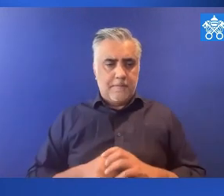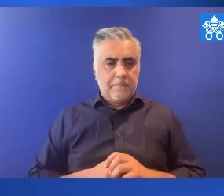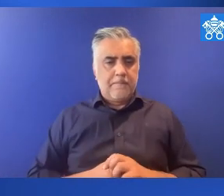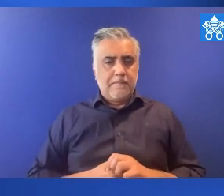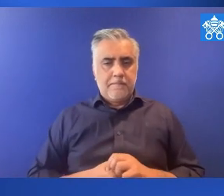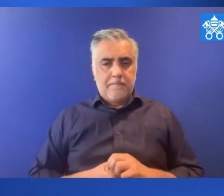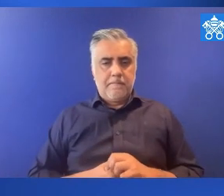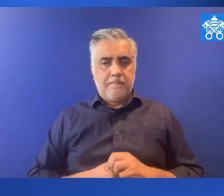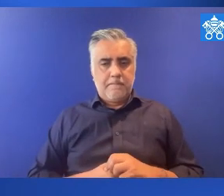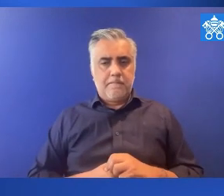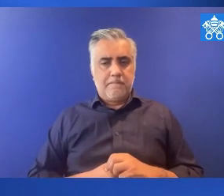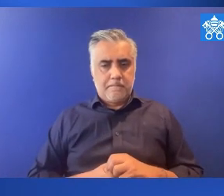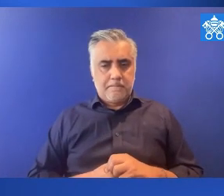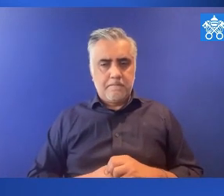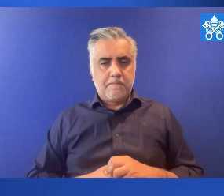go forward.